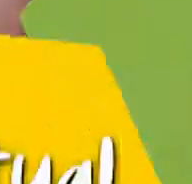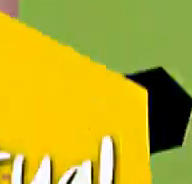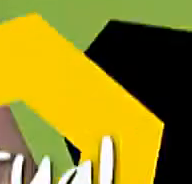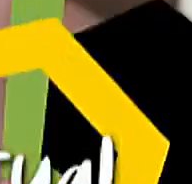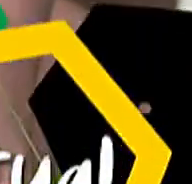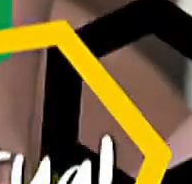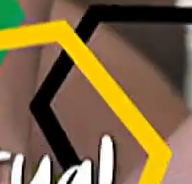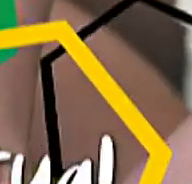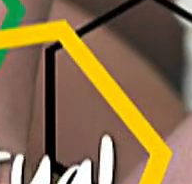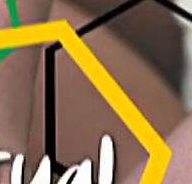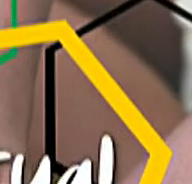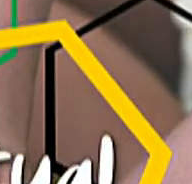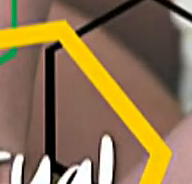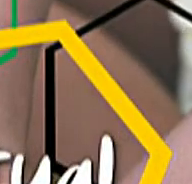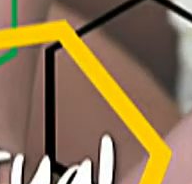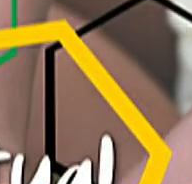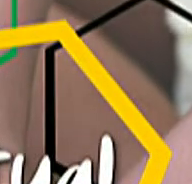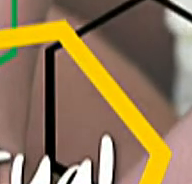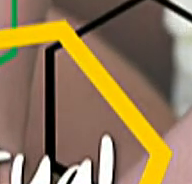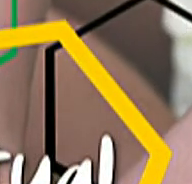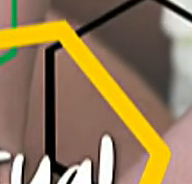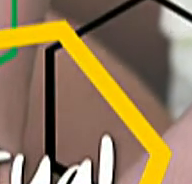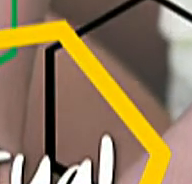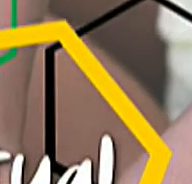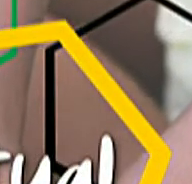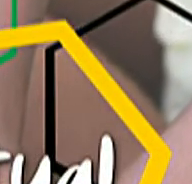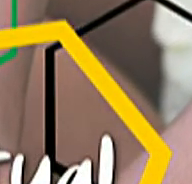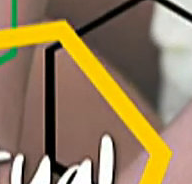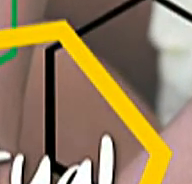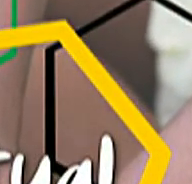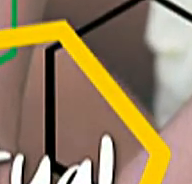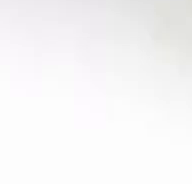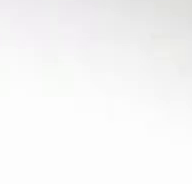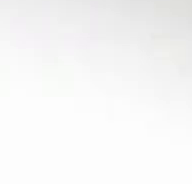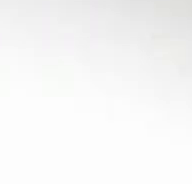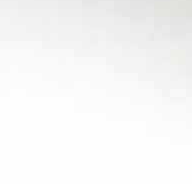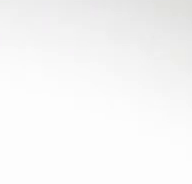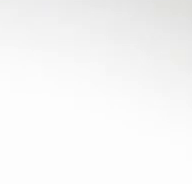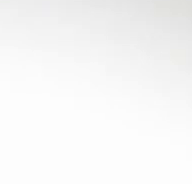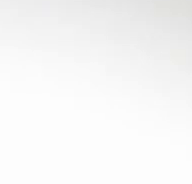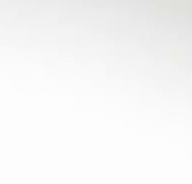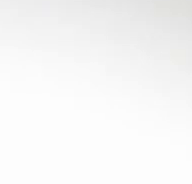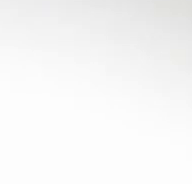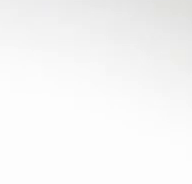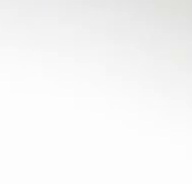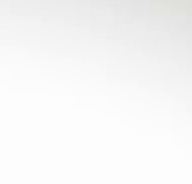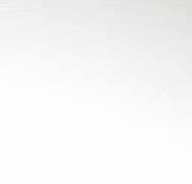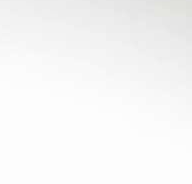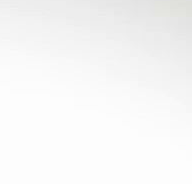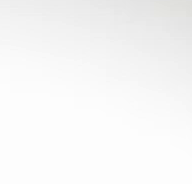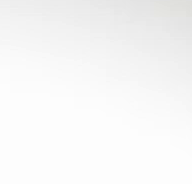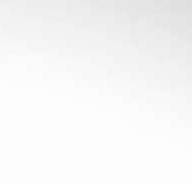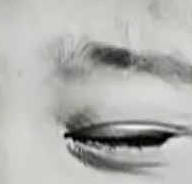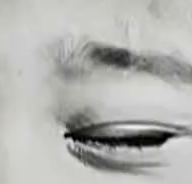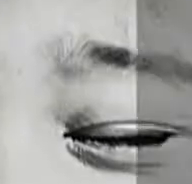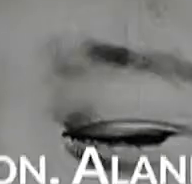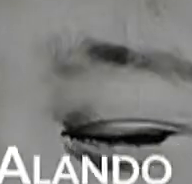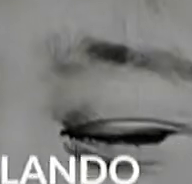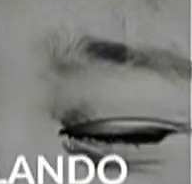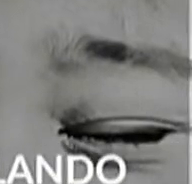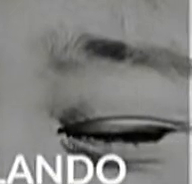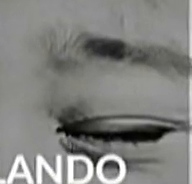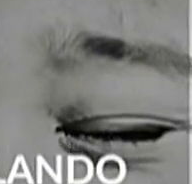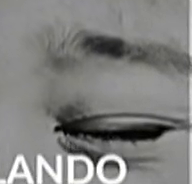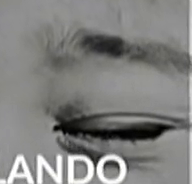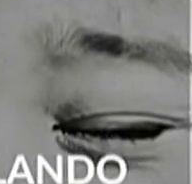Protect the children, please. Me and they gonna protect the children, please. It shouldn't hurt to be a child. Every